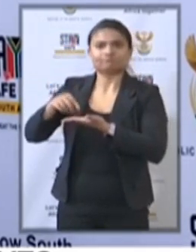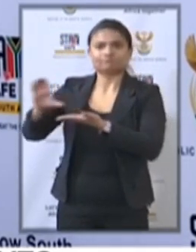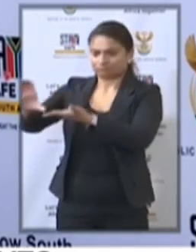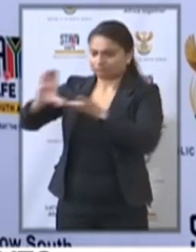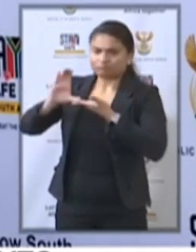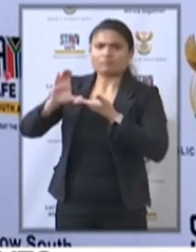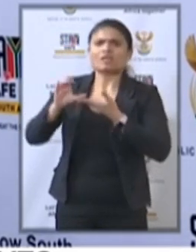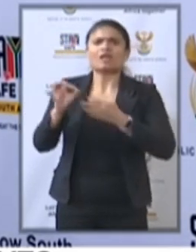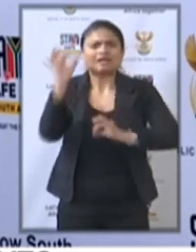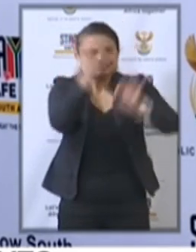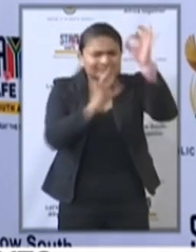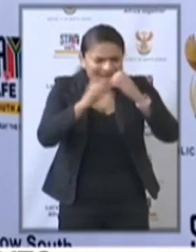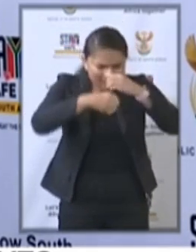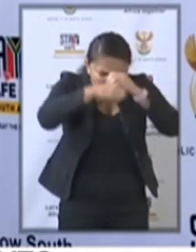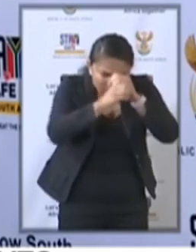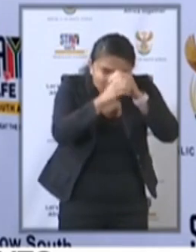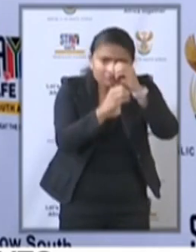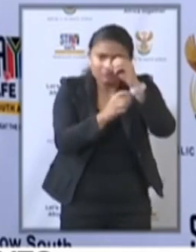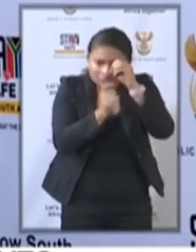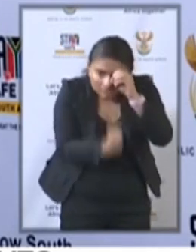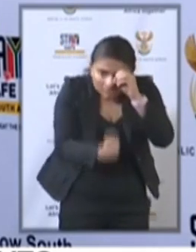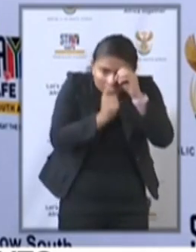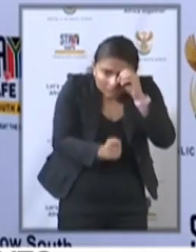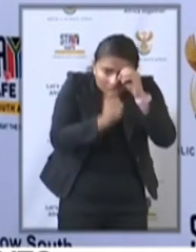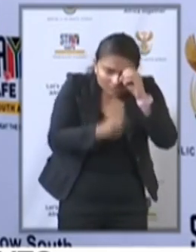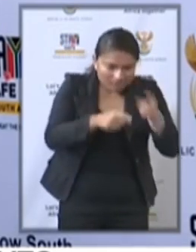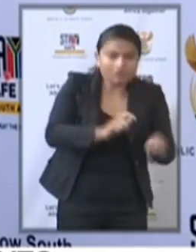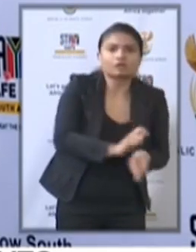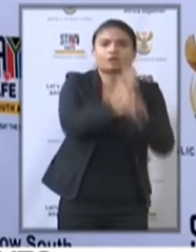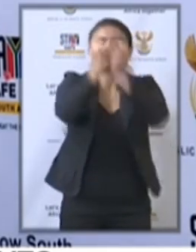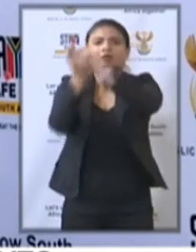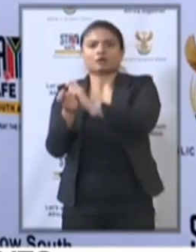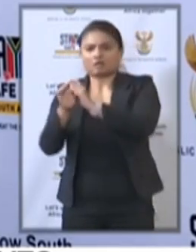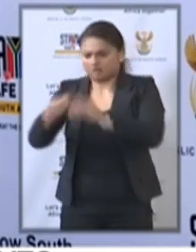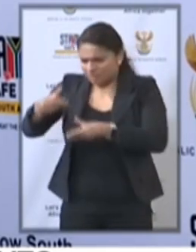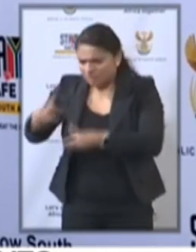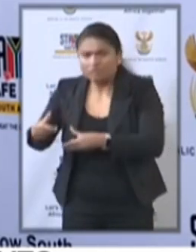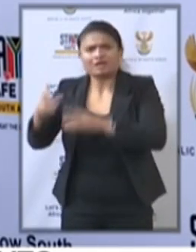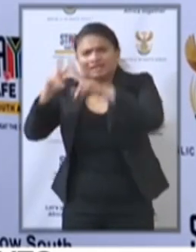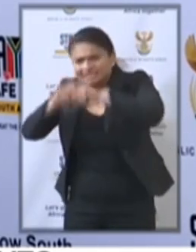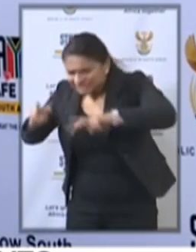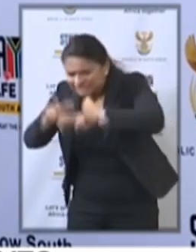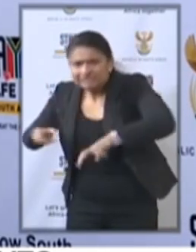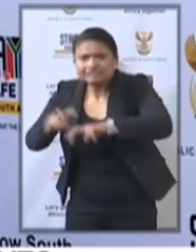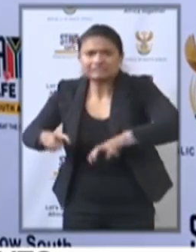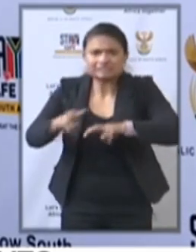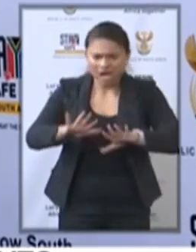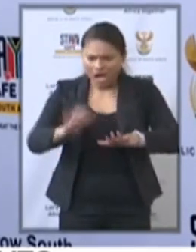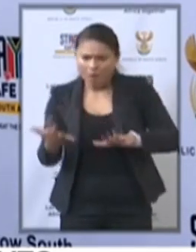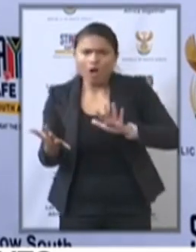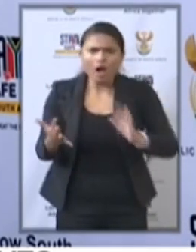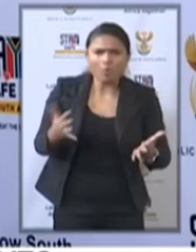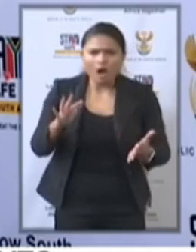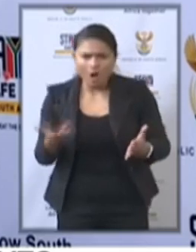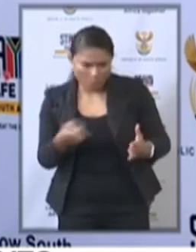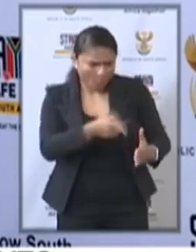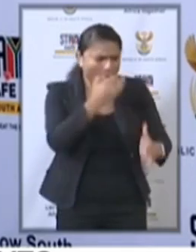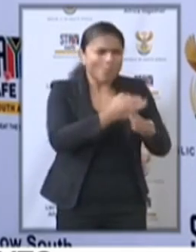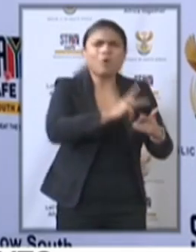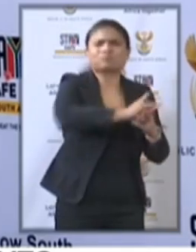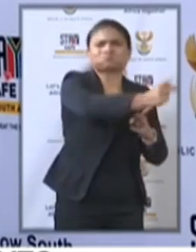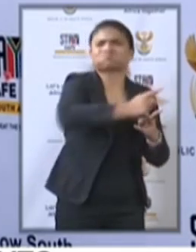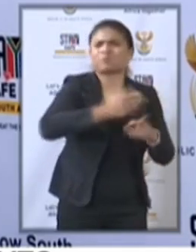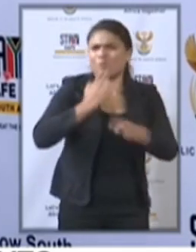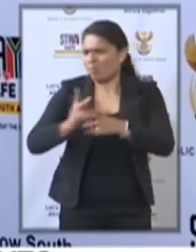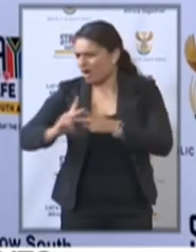testing. This means a number of laboratories that were doing other scientific work have